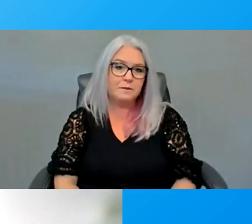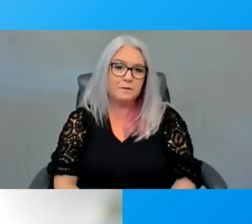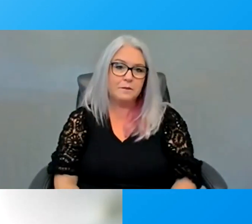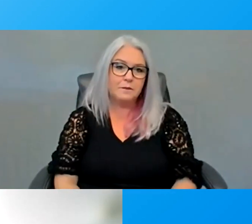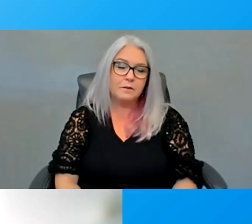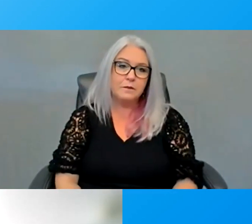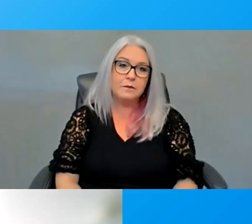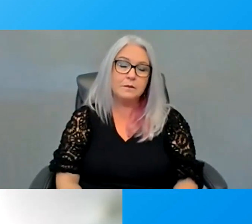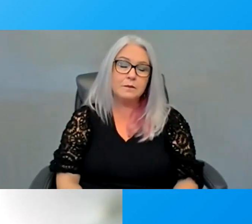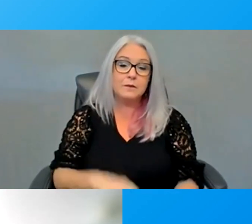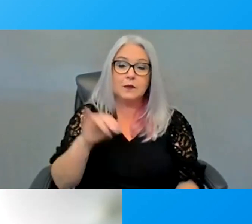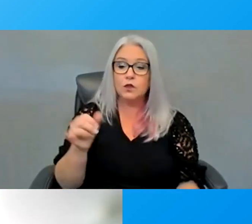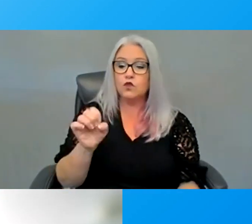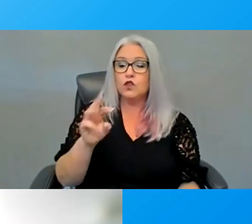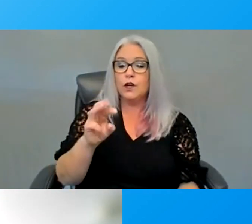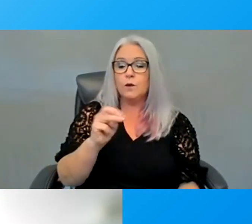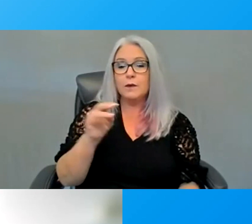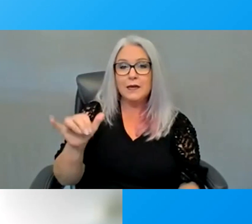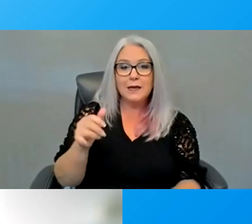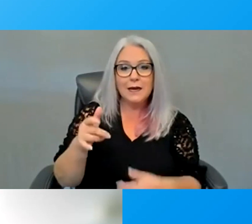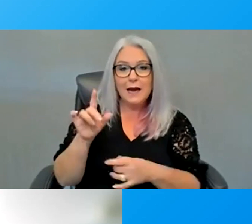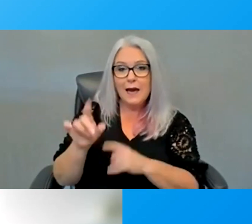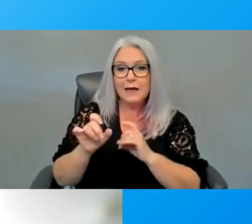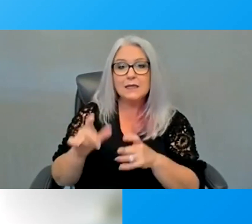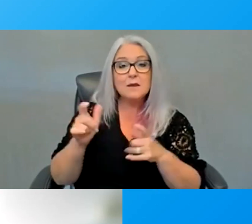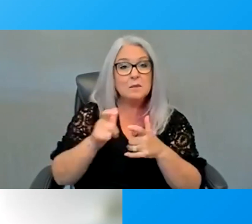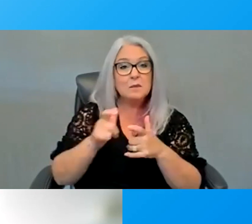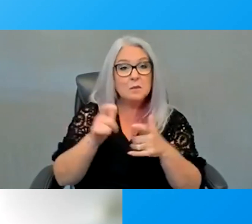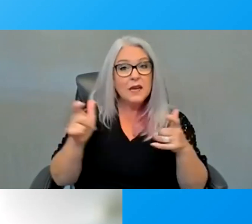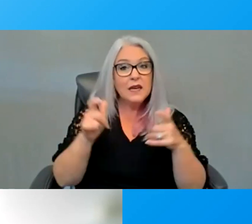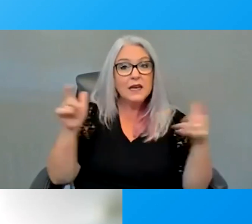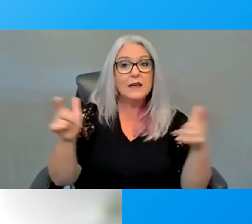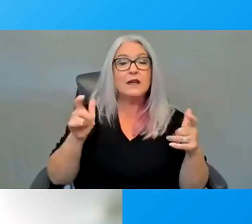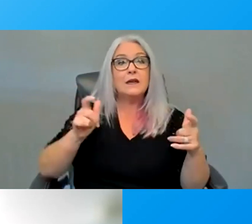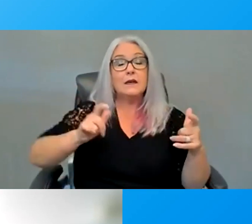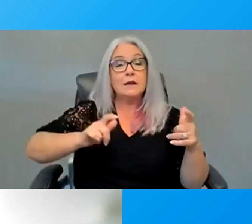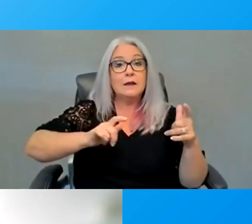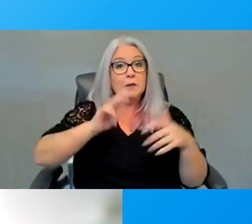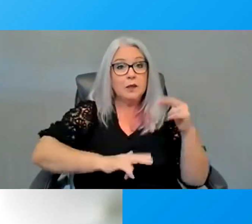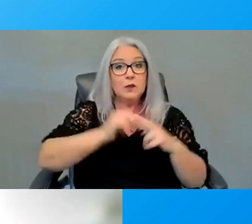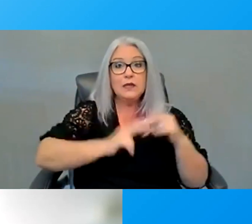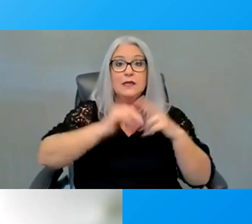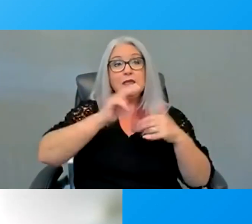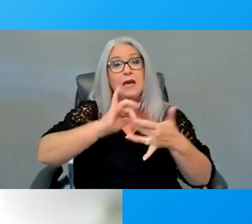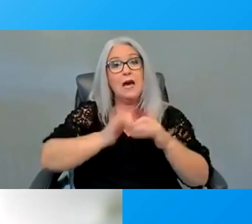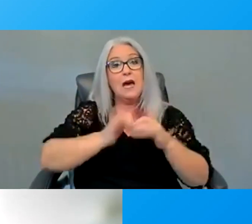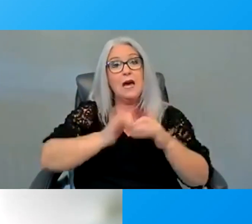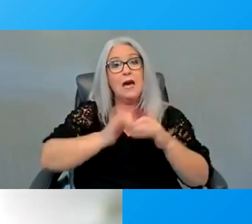Jeremy Demick asks, in larger buildings in cities like Cleveland or New York City, how do you integrate elevators into planning?